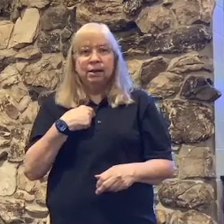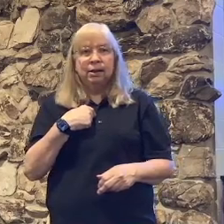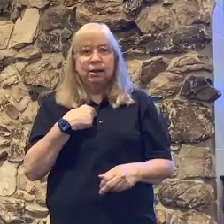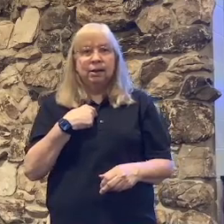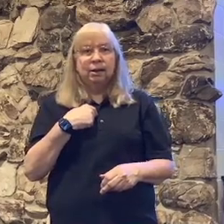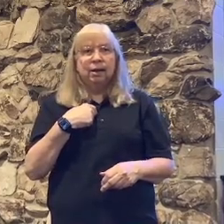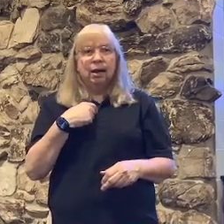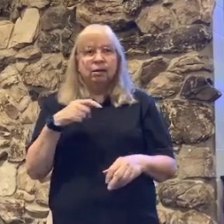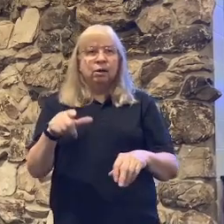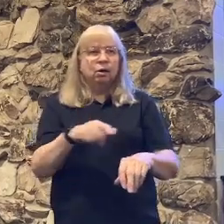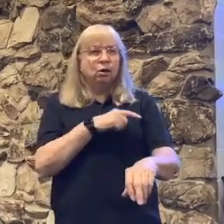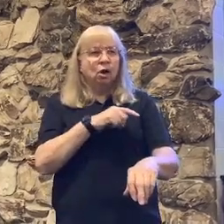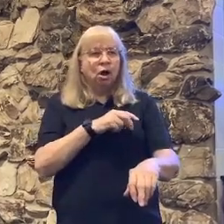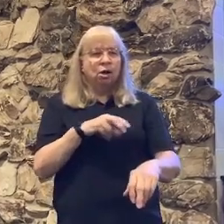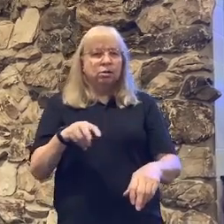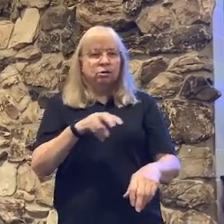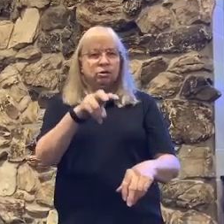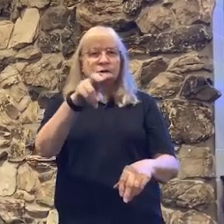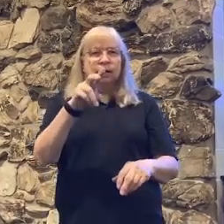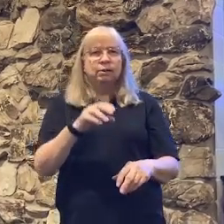that's a long journey to walk along.